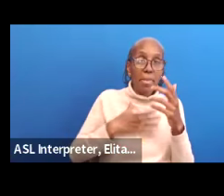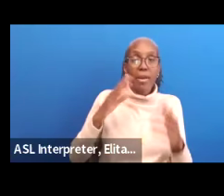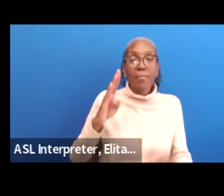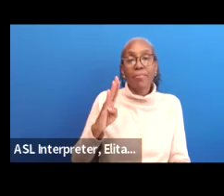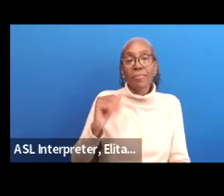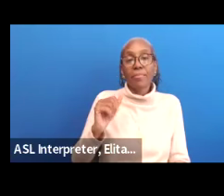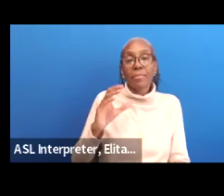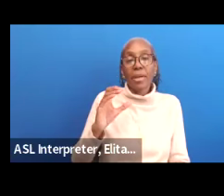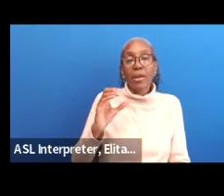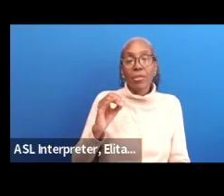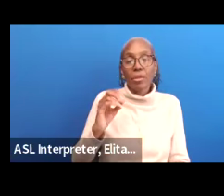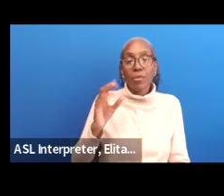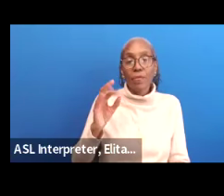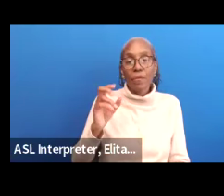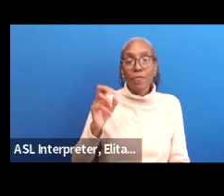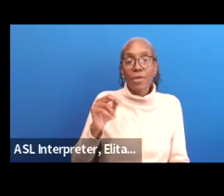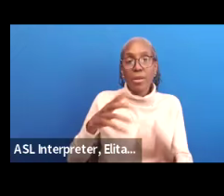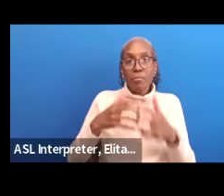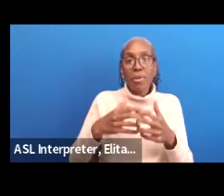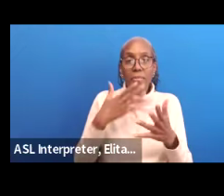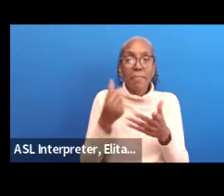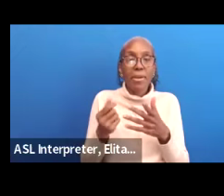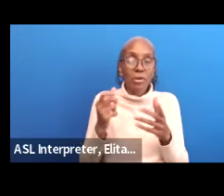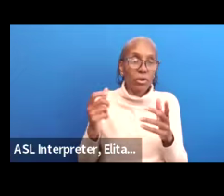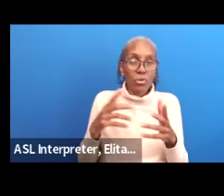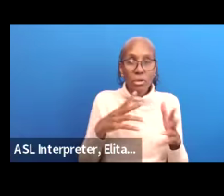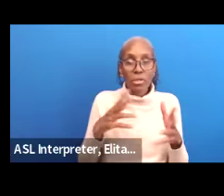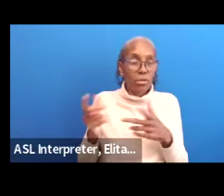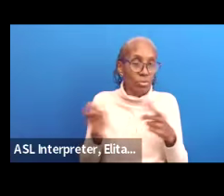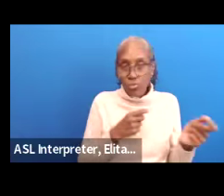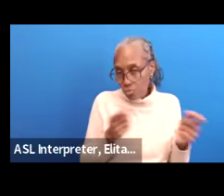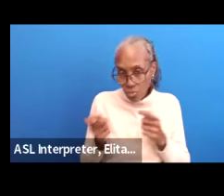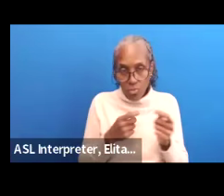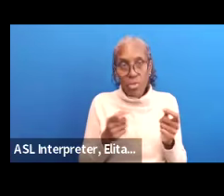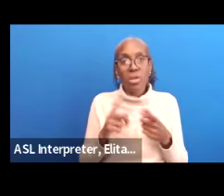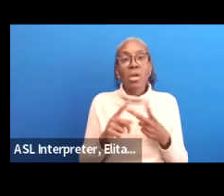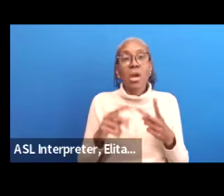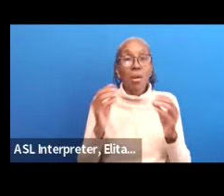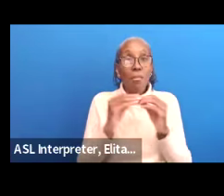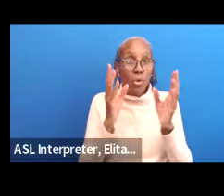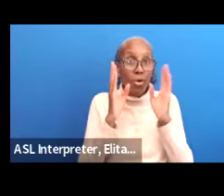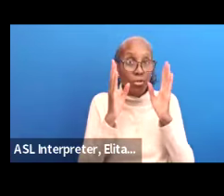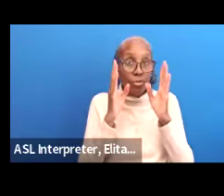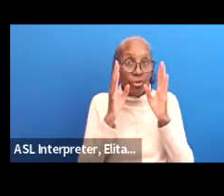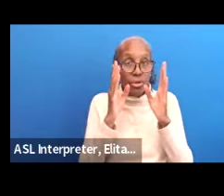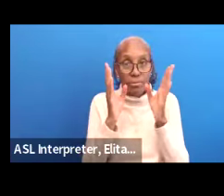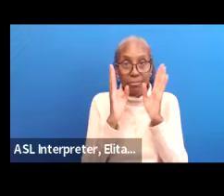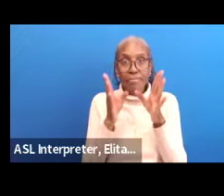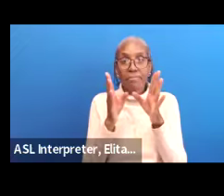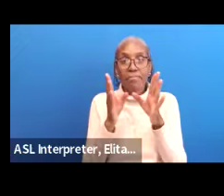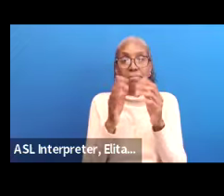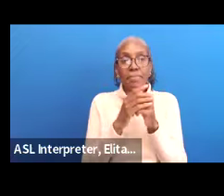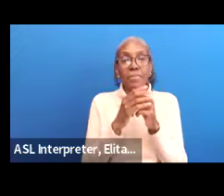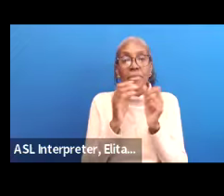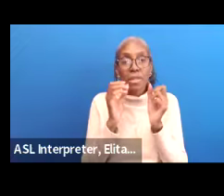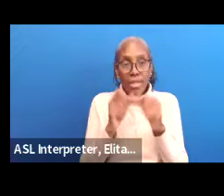my spasms were better controlled. I was more alert, and I